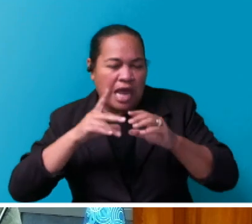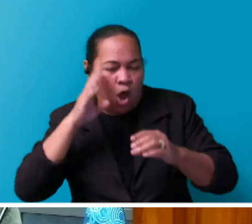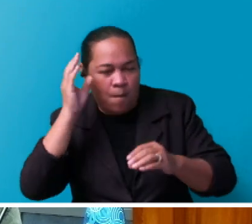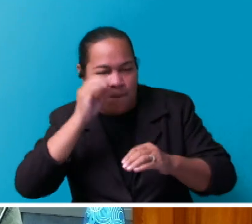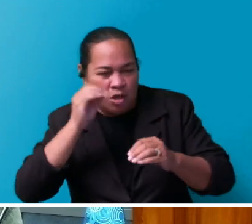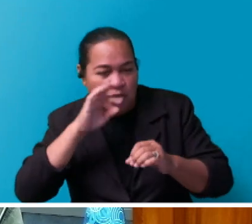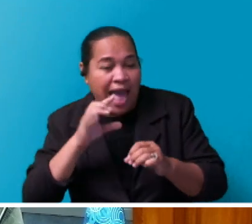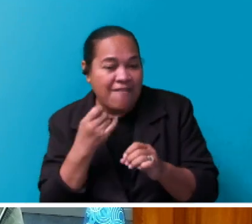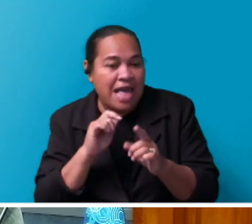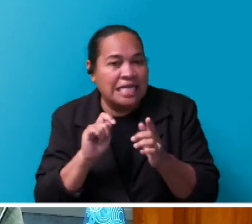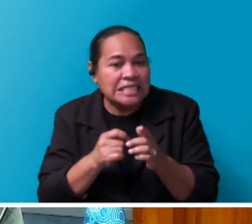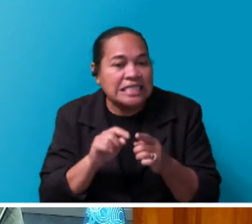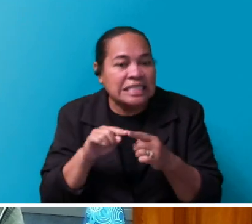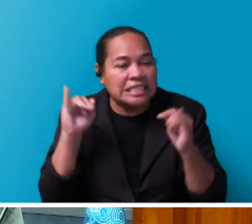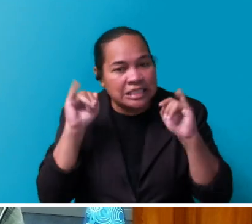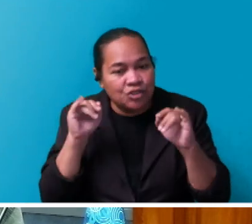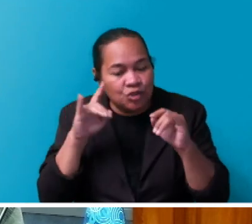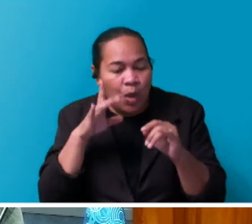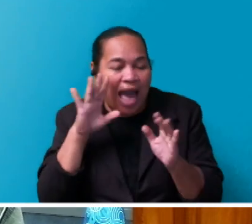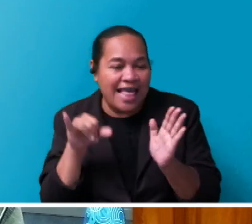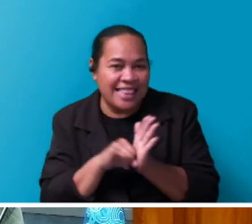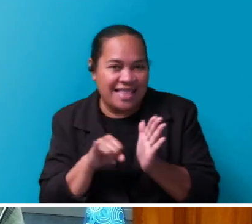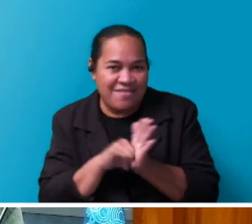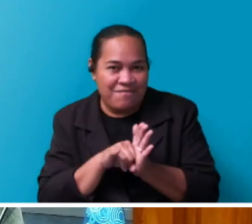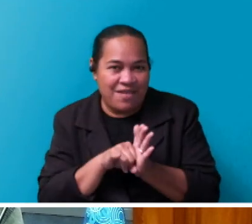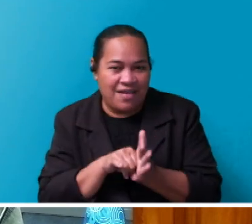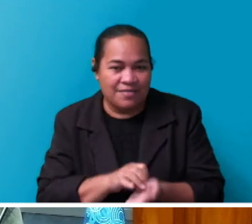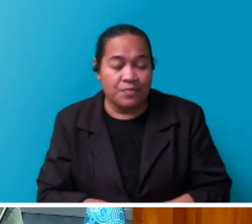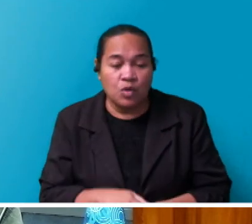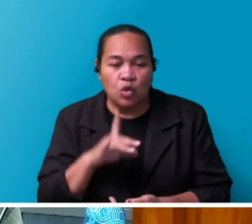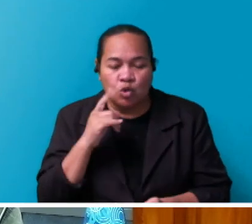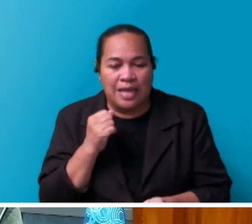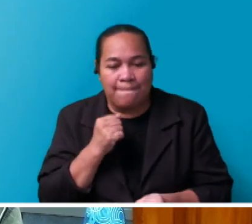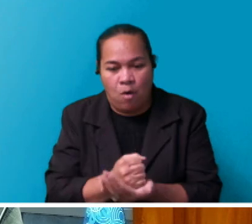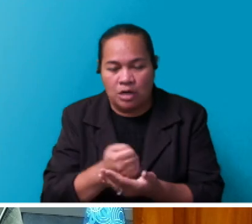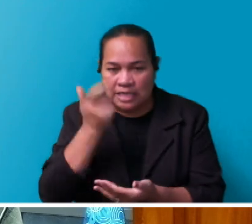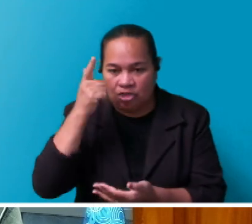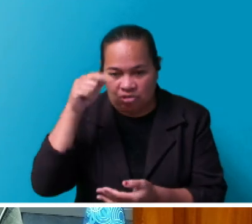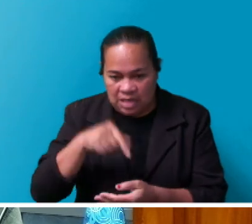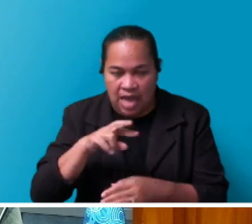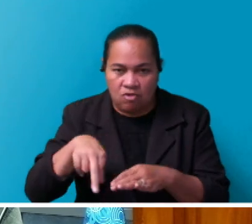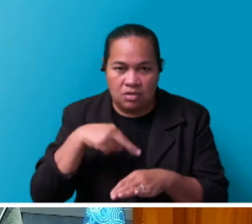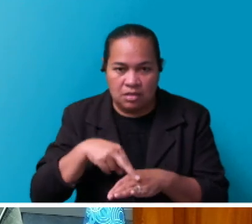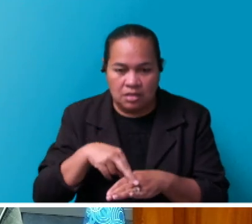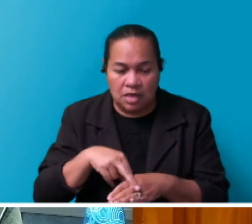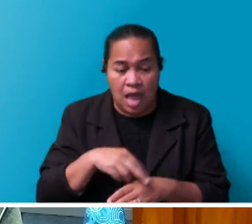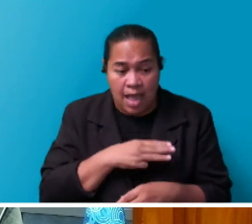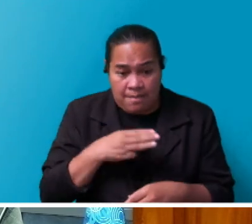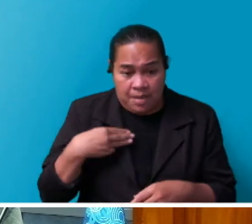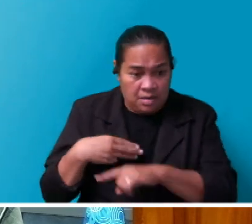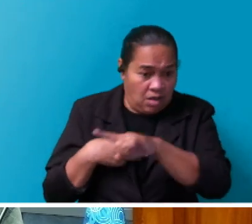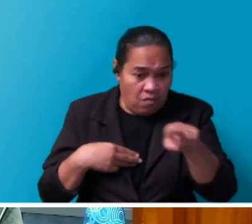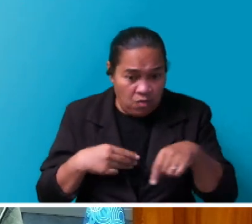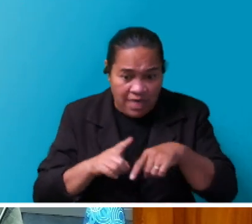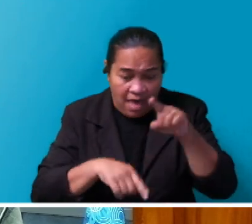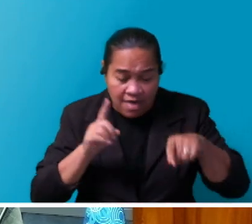key issues and actions were identified. The support to teachers in the region. The ministers, along with all other